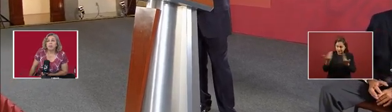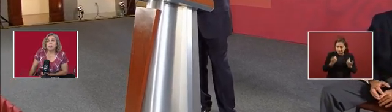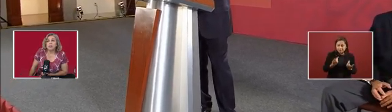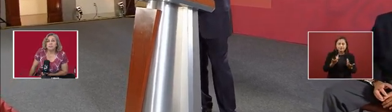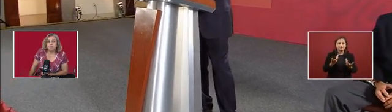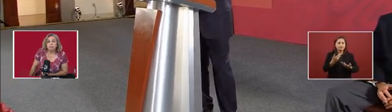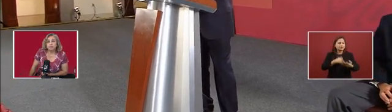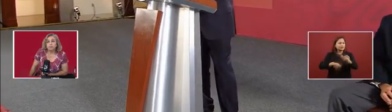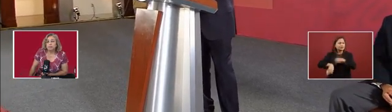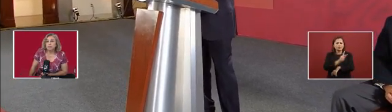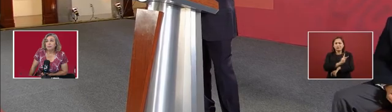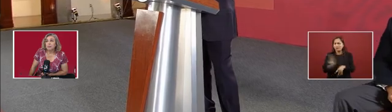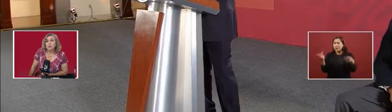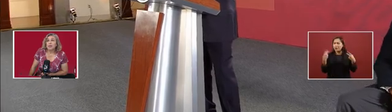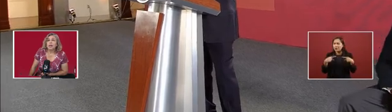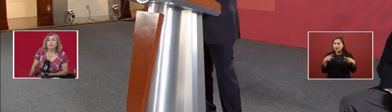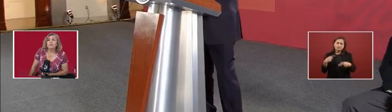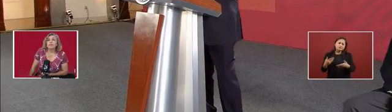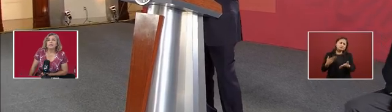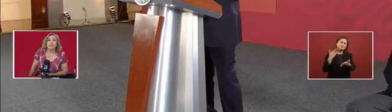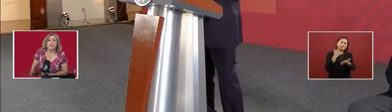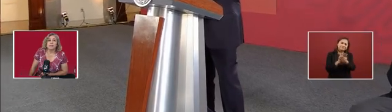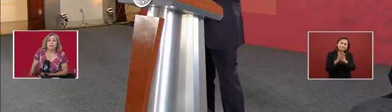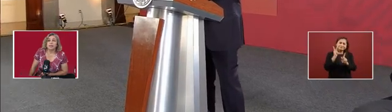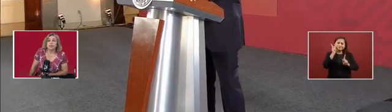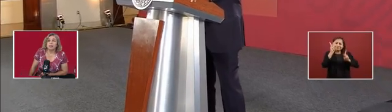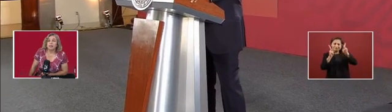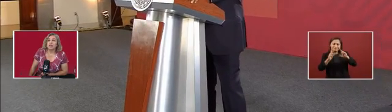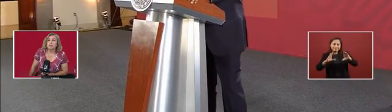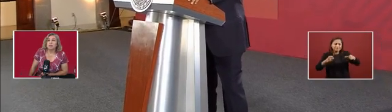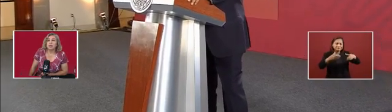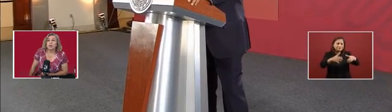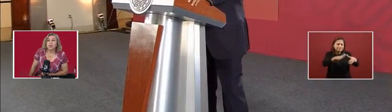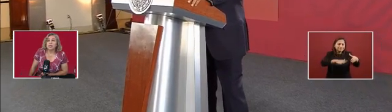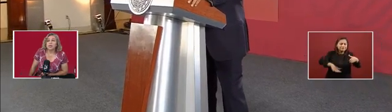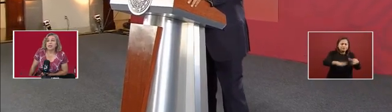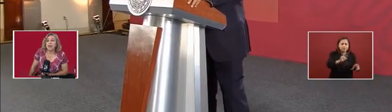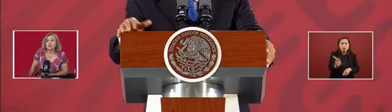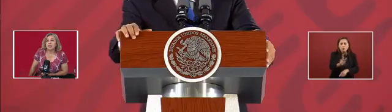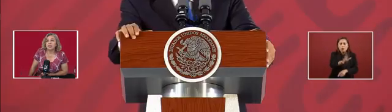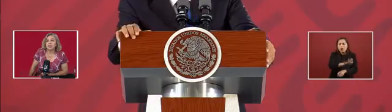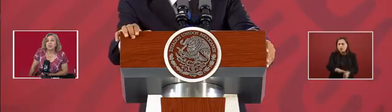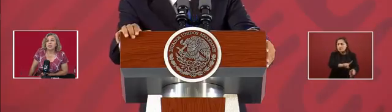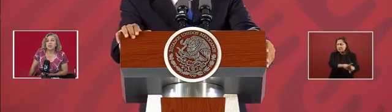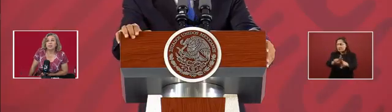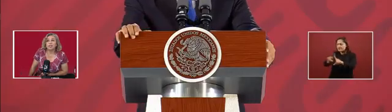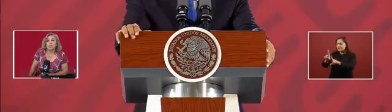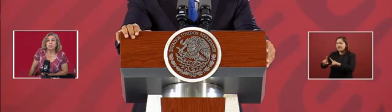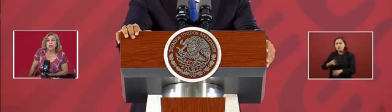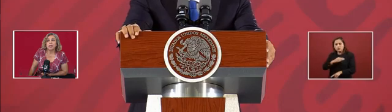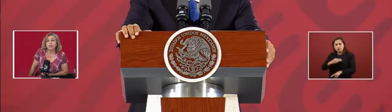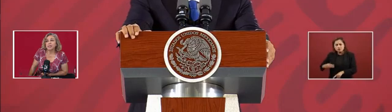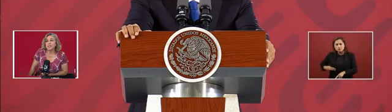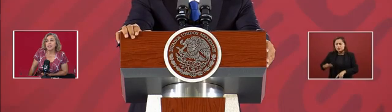long. These things that the companies and the businessmen